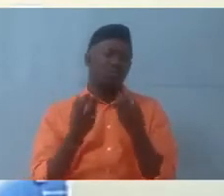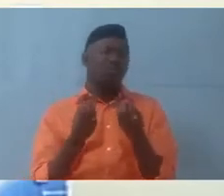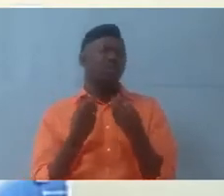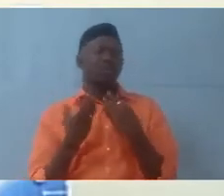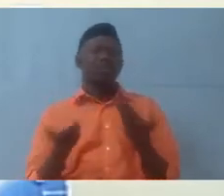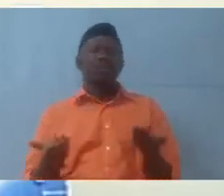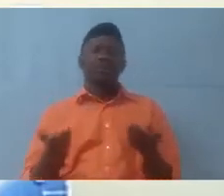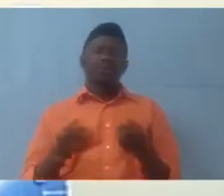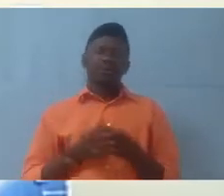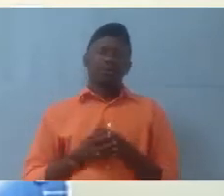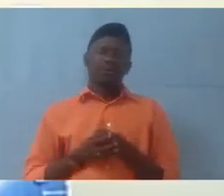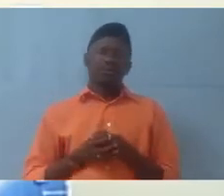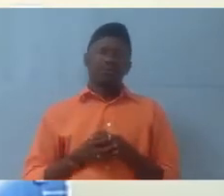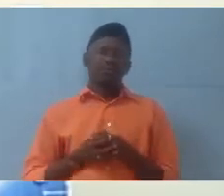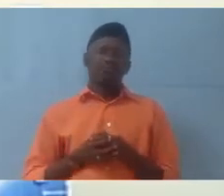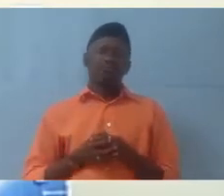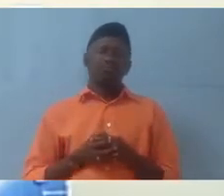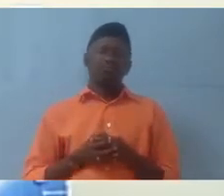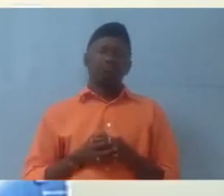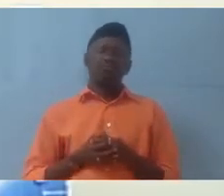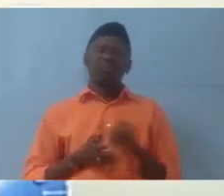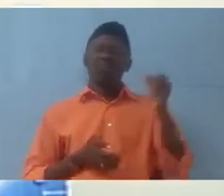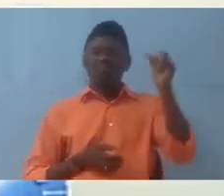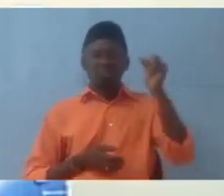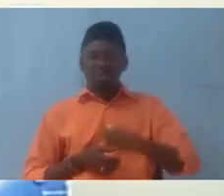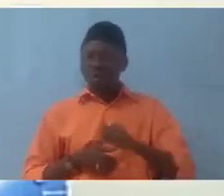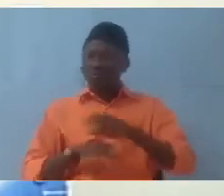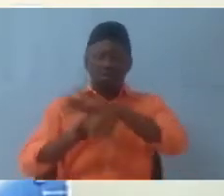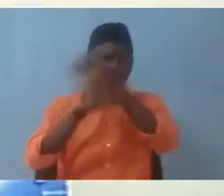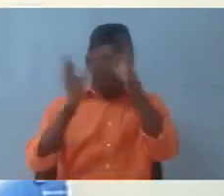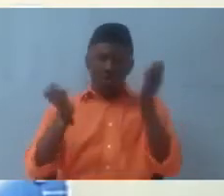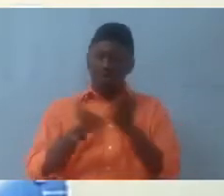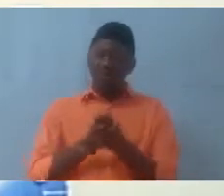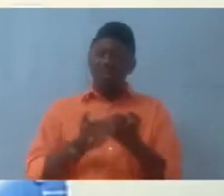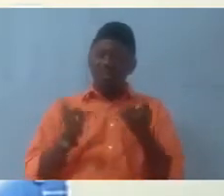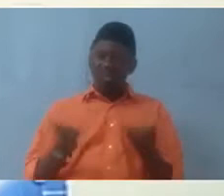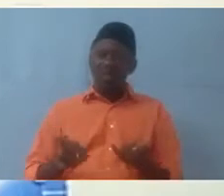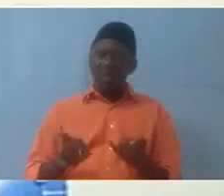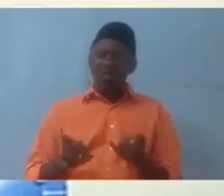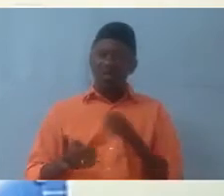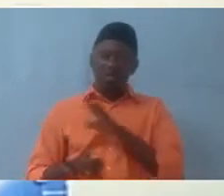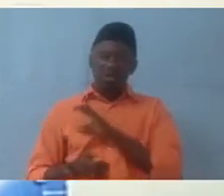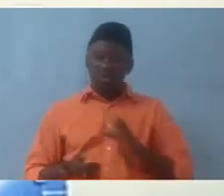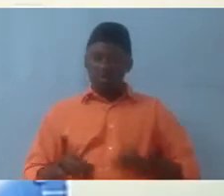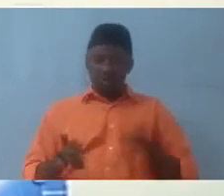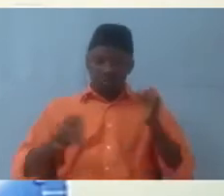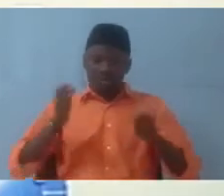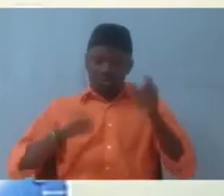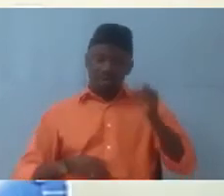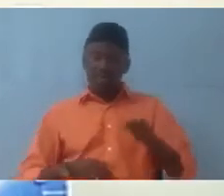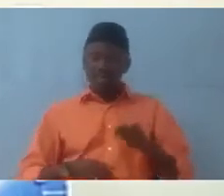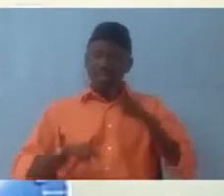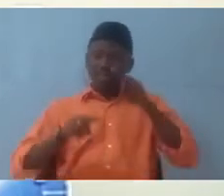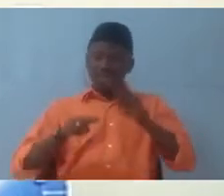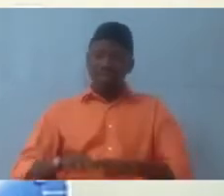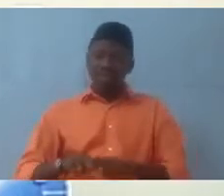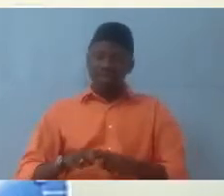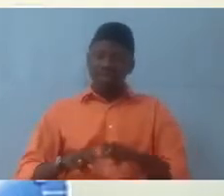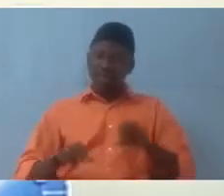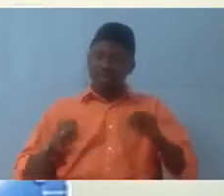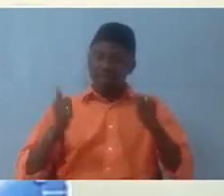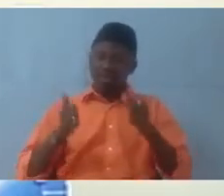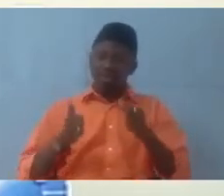But then worst of all, way nak li ci gëna bon moy, he now sat down mu tok and started telling me like in a